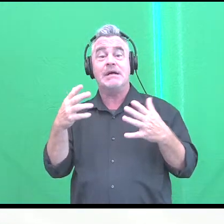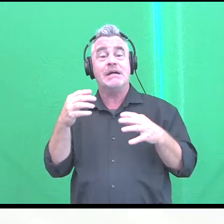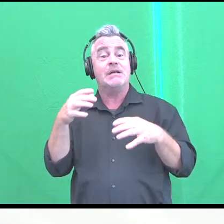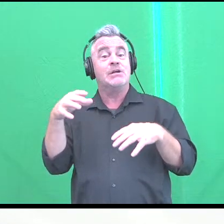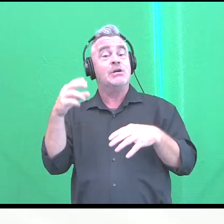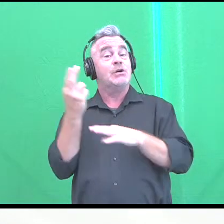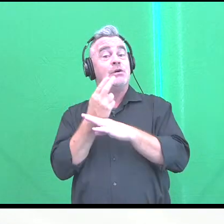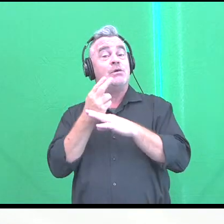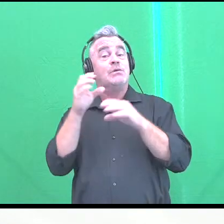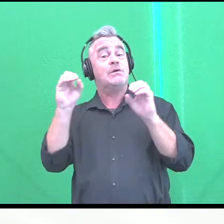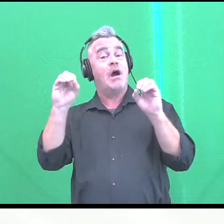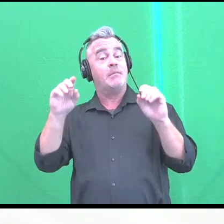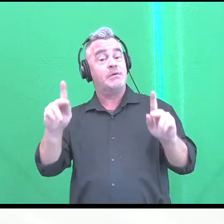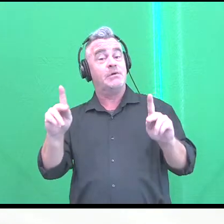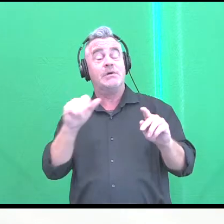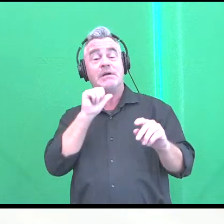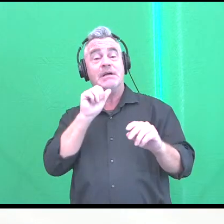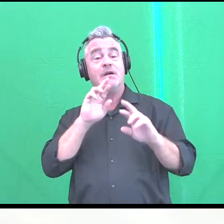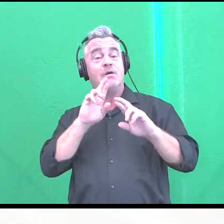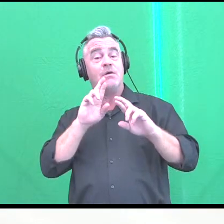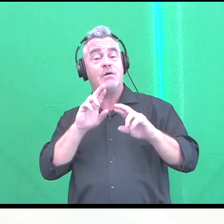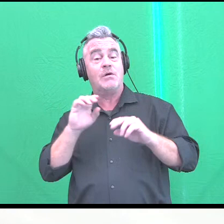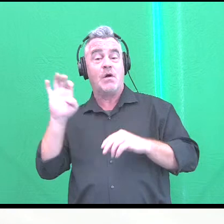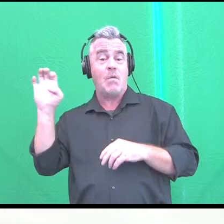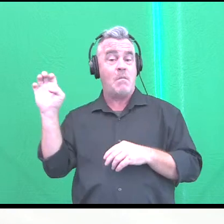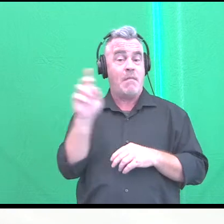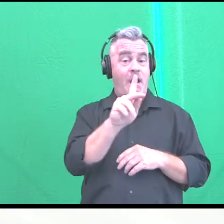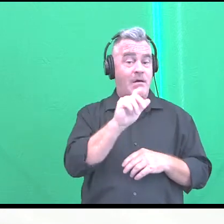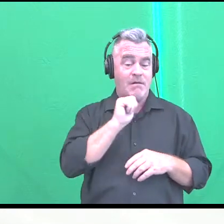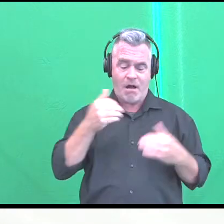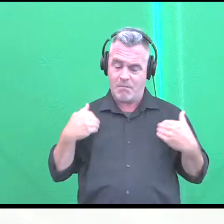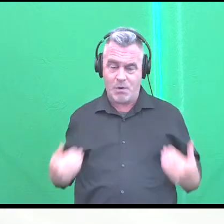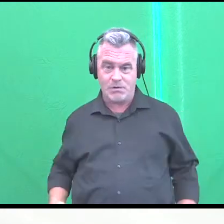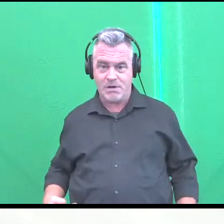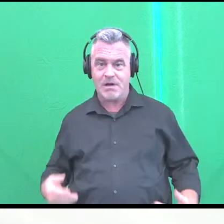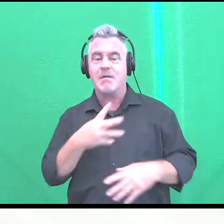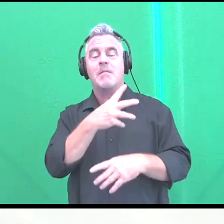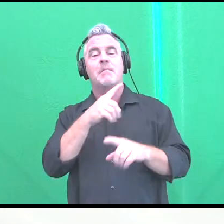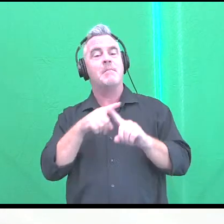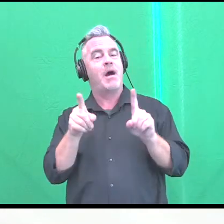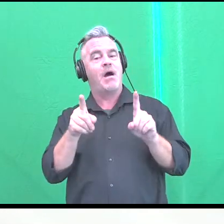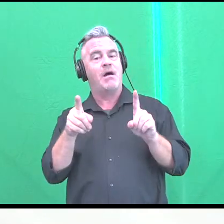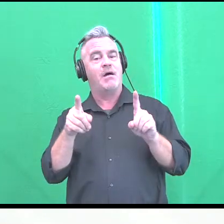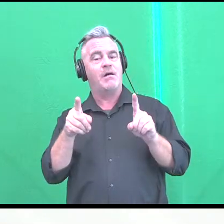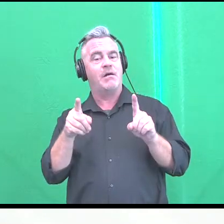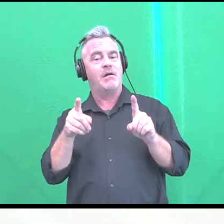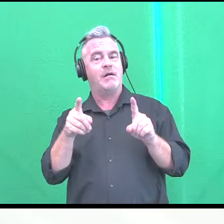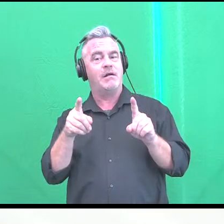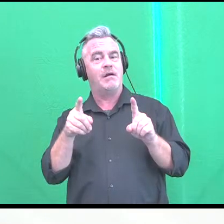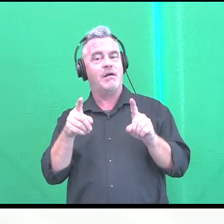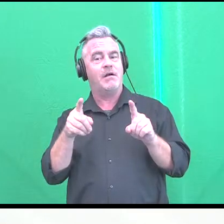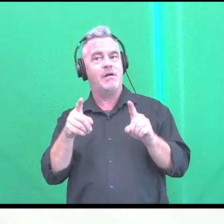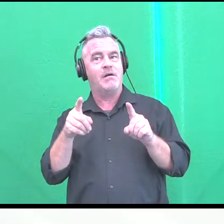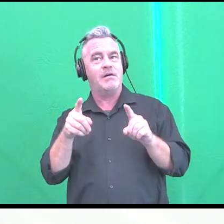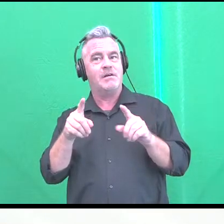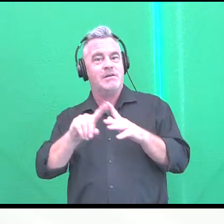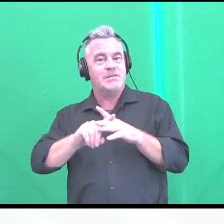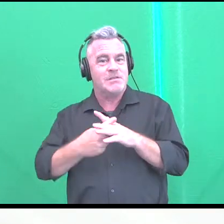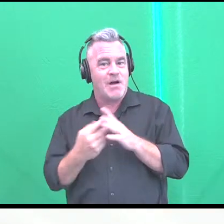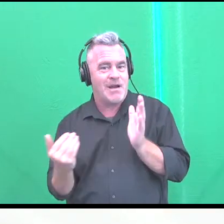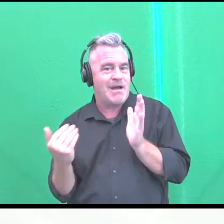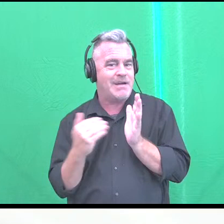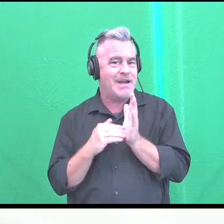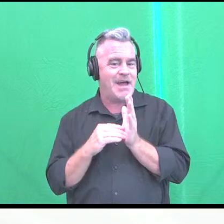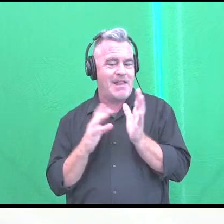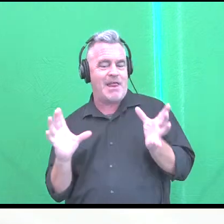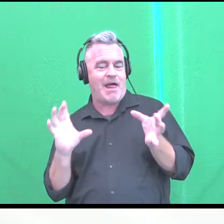to return not just physically to school in person, but also to revive a lot of the connecting